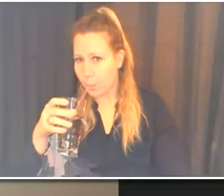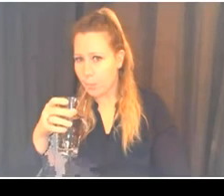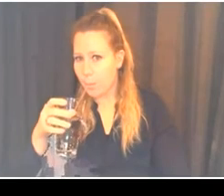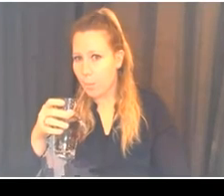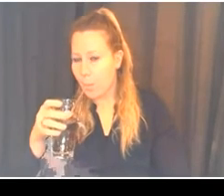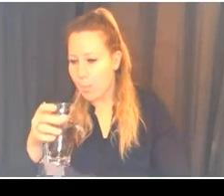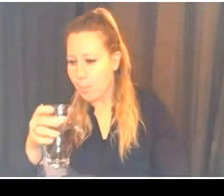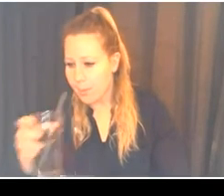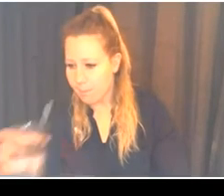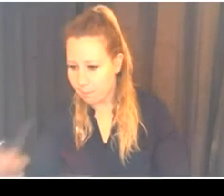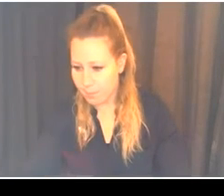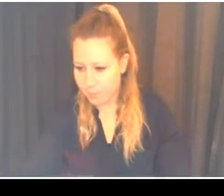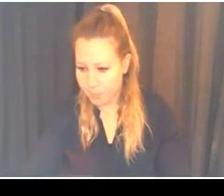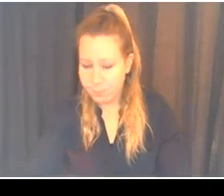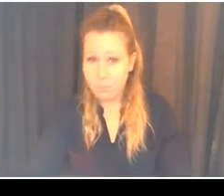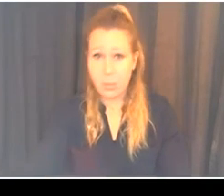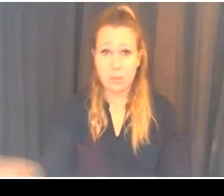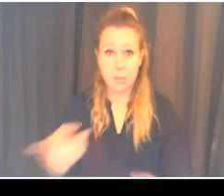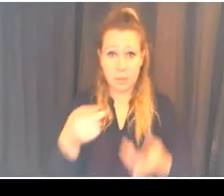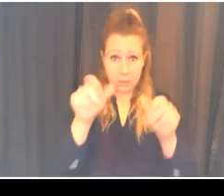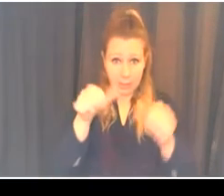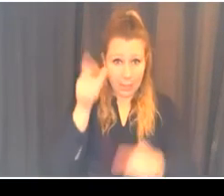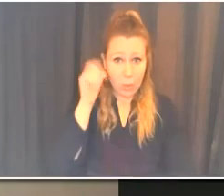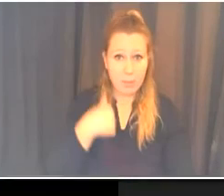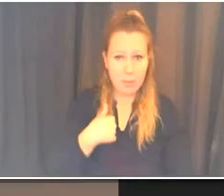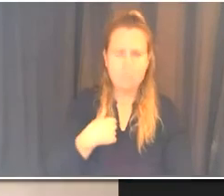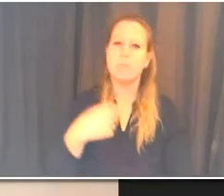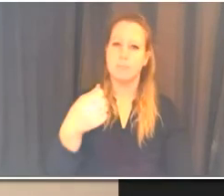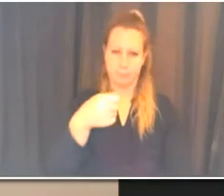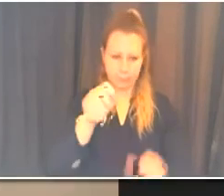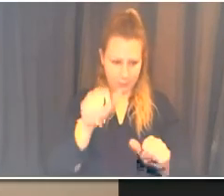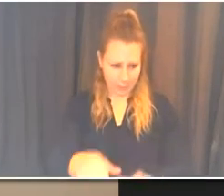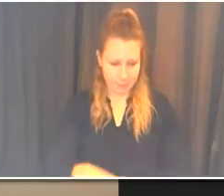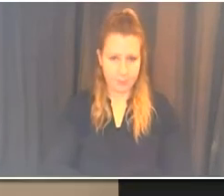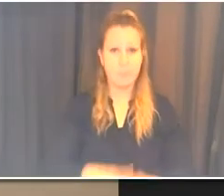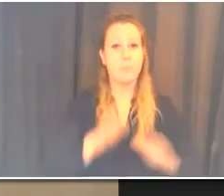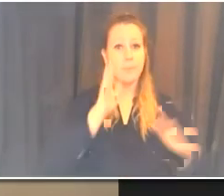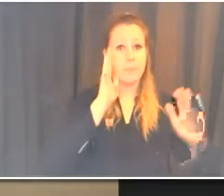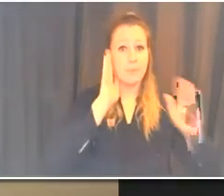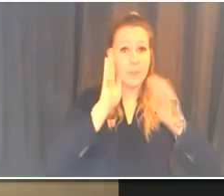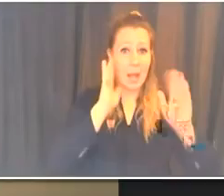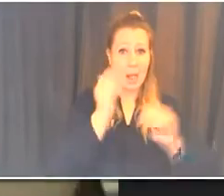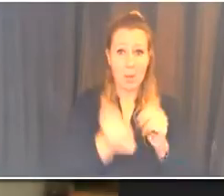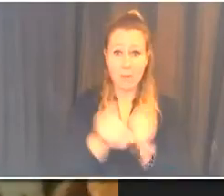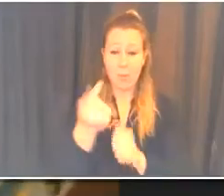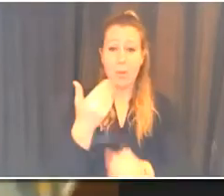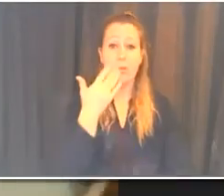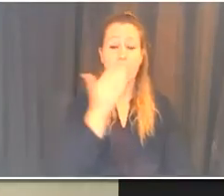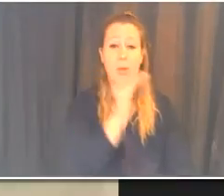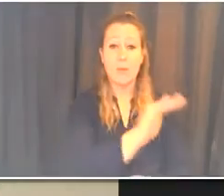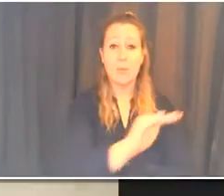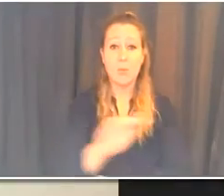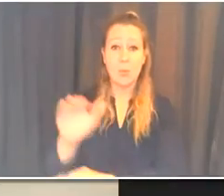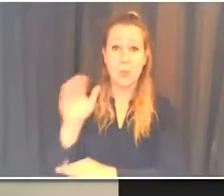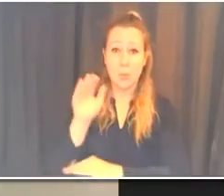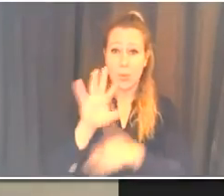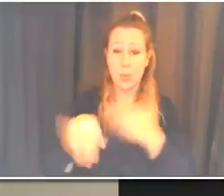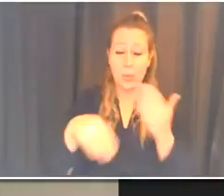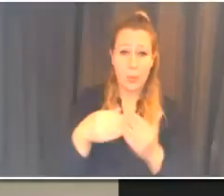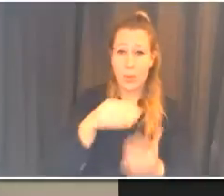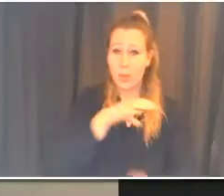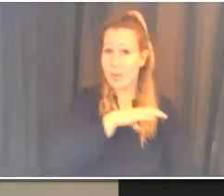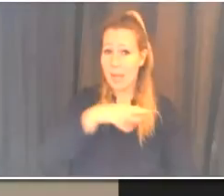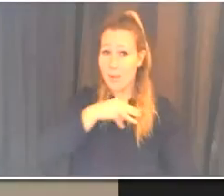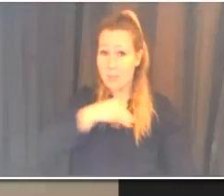today I will try to be as much concise as possible and receiving some calls from clients I am